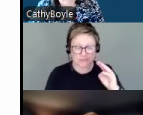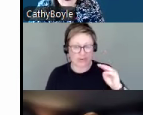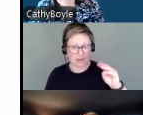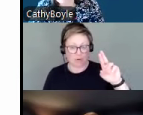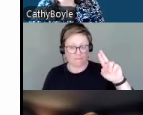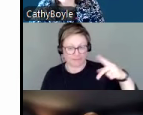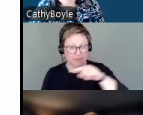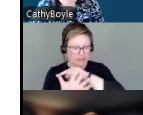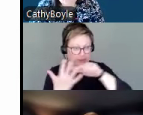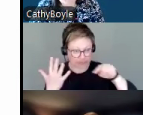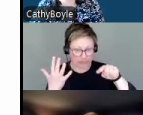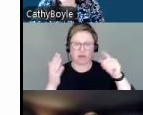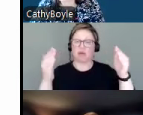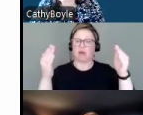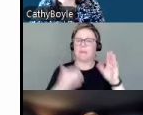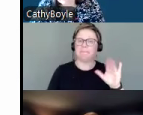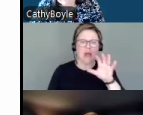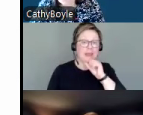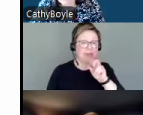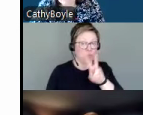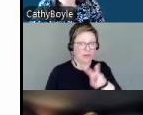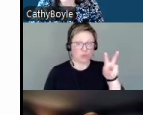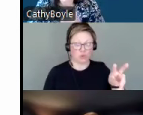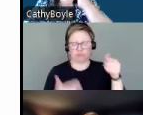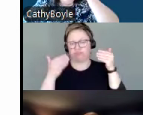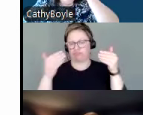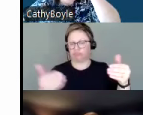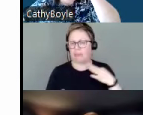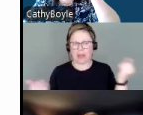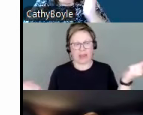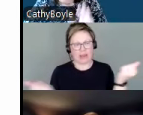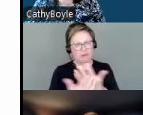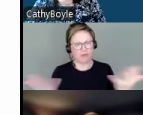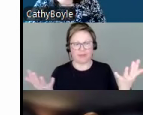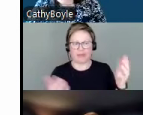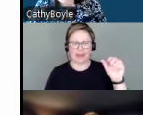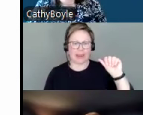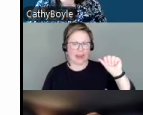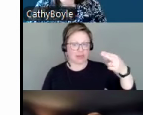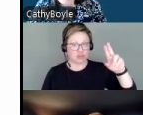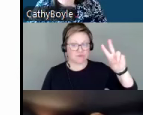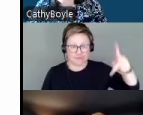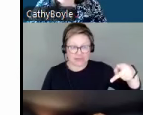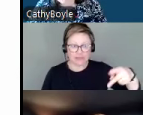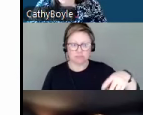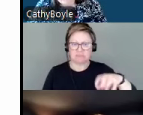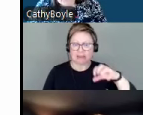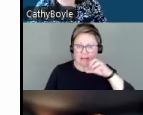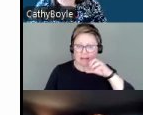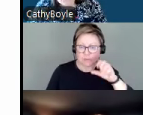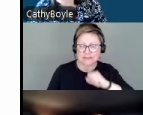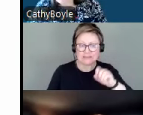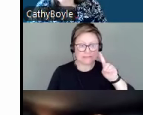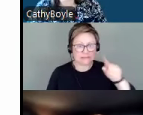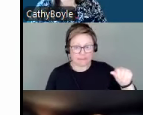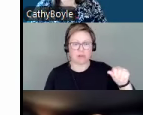applying for everything, AHVP, elderly disabled housing. Now, please remember you don't have to be 22